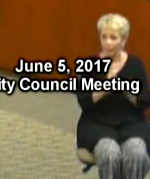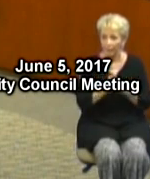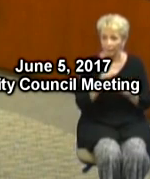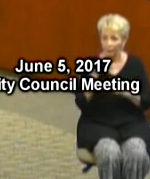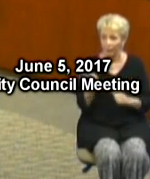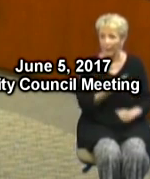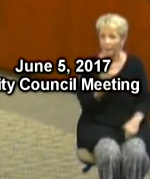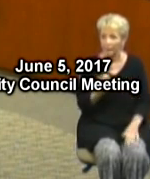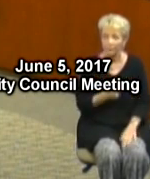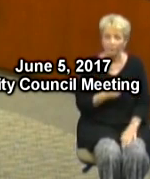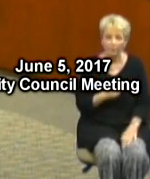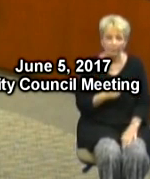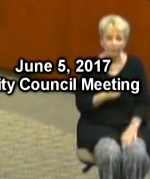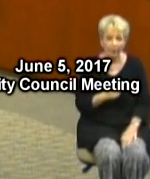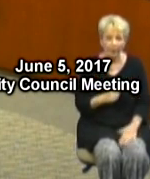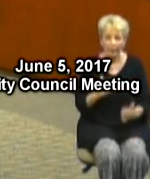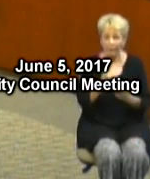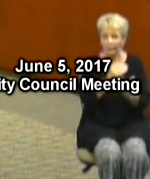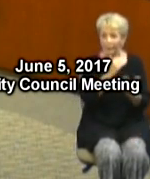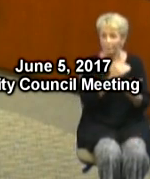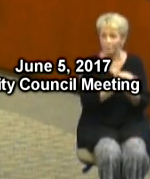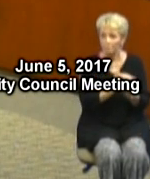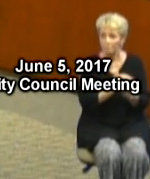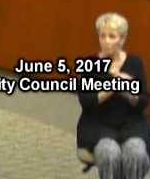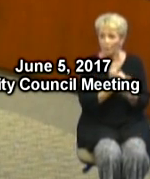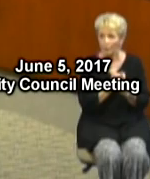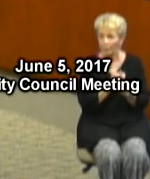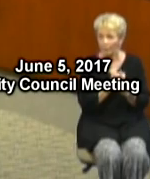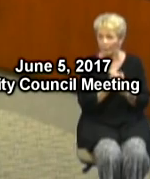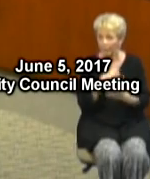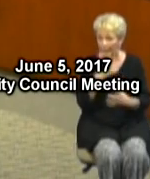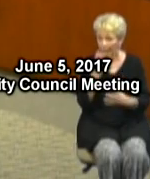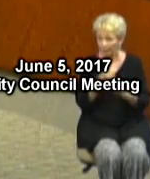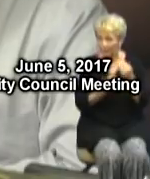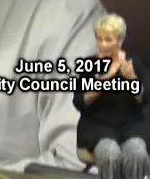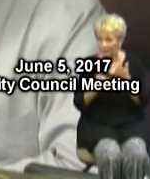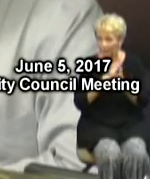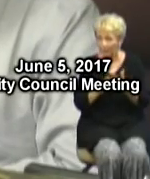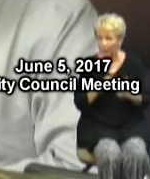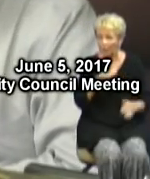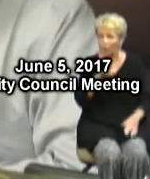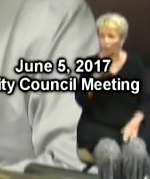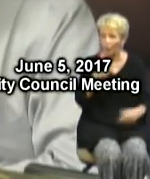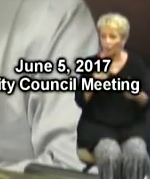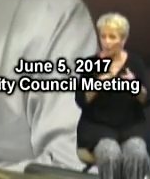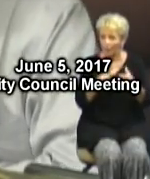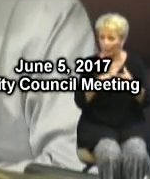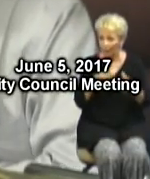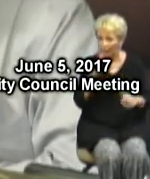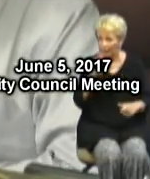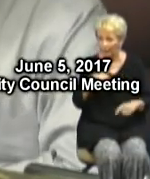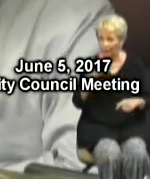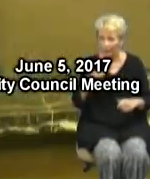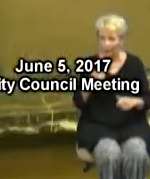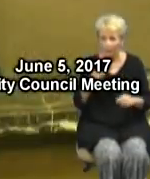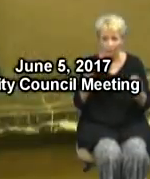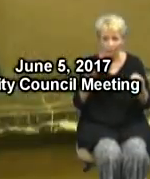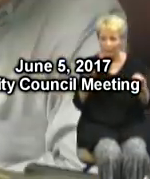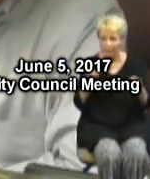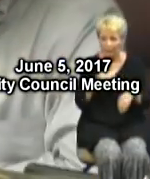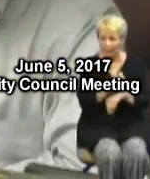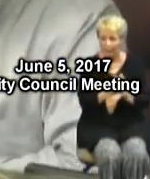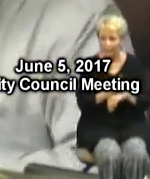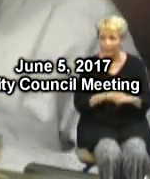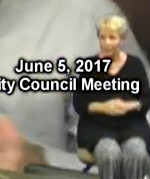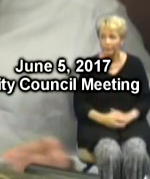unanimous. Next on the agenda, and actually I missed something, Sally, the North Carolina Municipal Power Agency. Any update for that? There's nothing tonight.